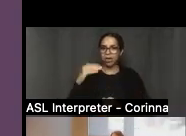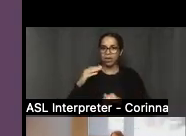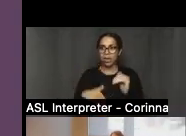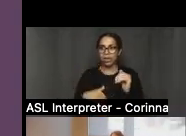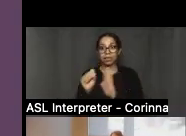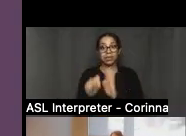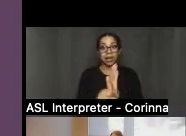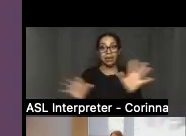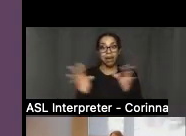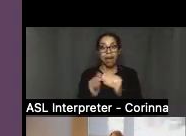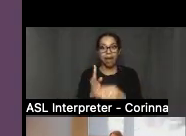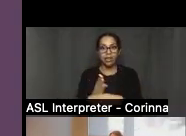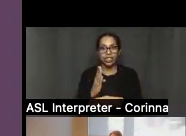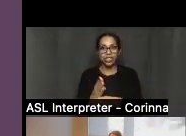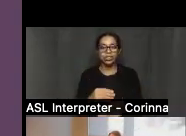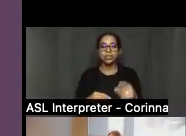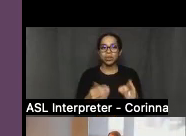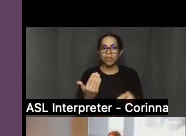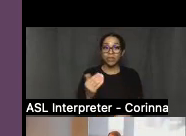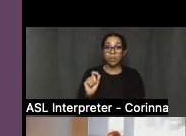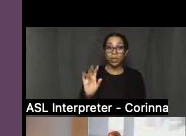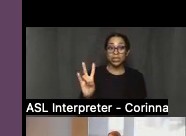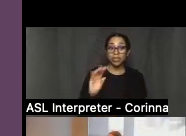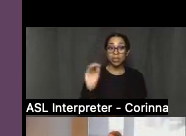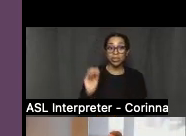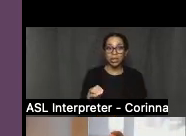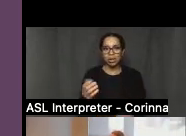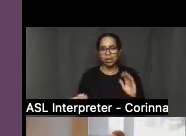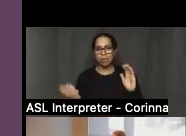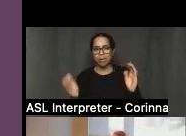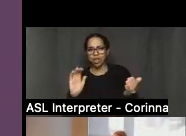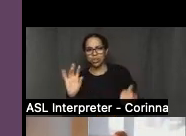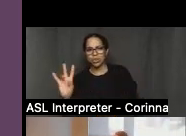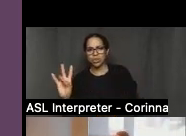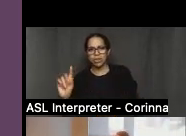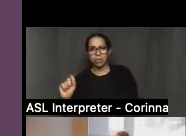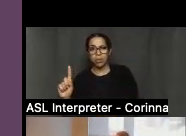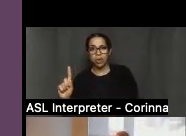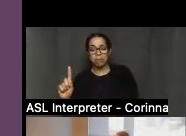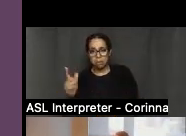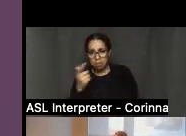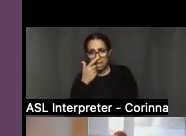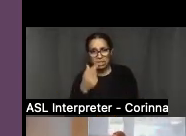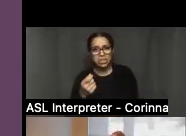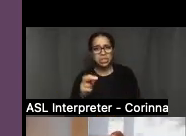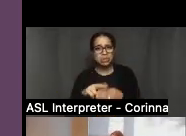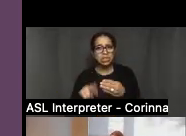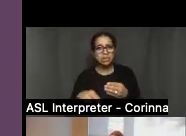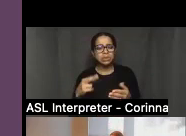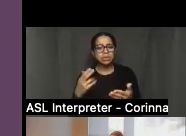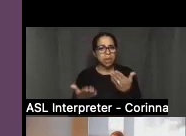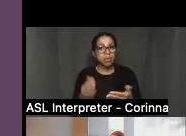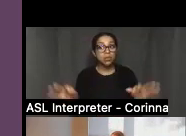about 15.7% compared to 7.1. So again, an interesting finding, one that could be worth digging into a little bit